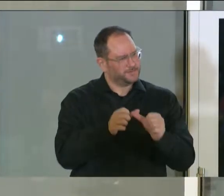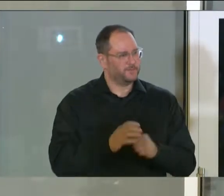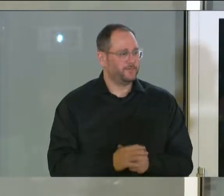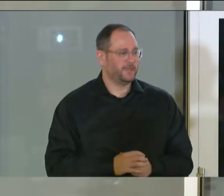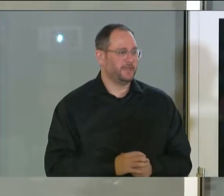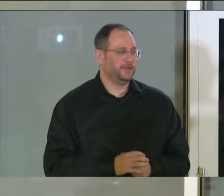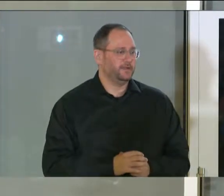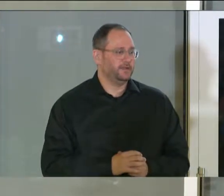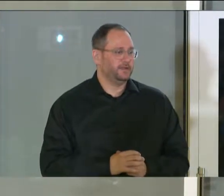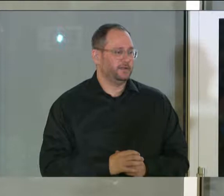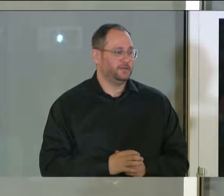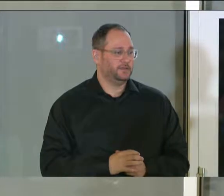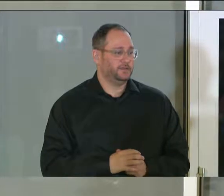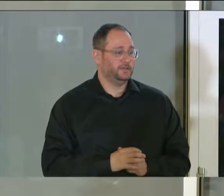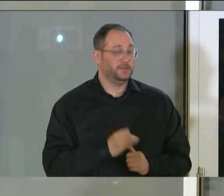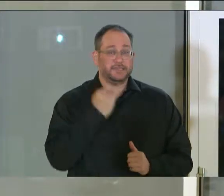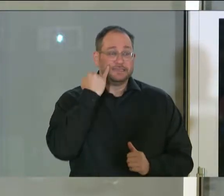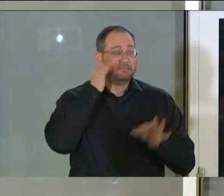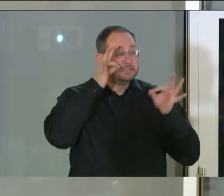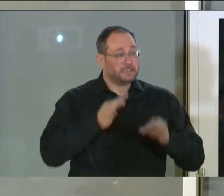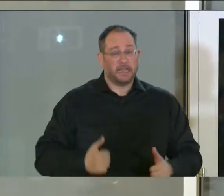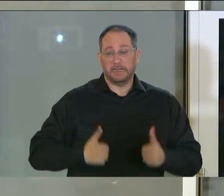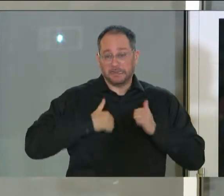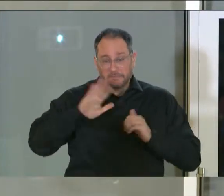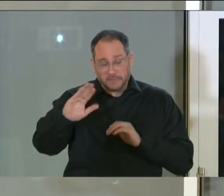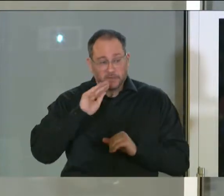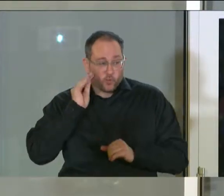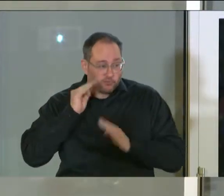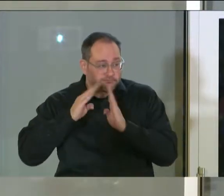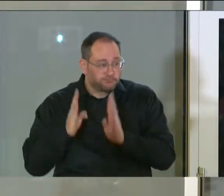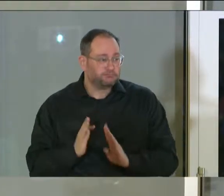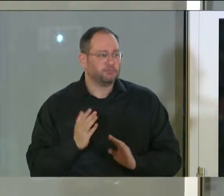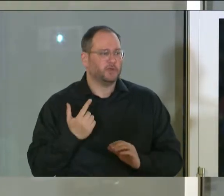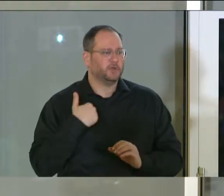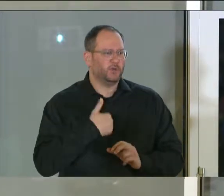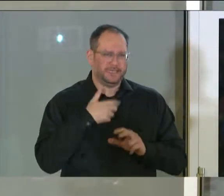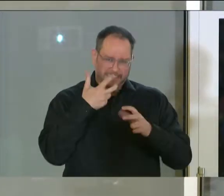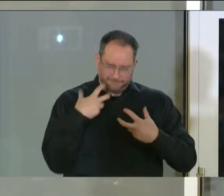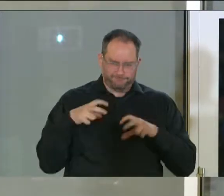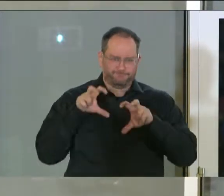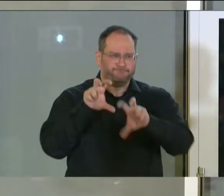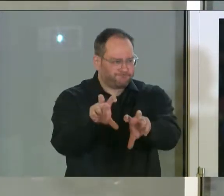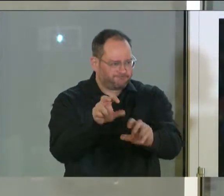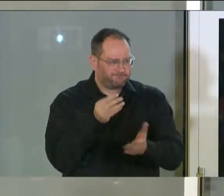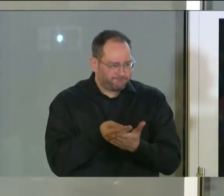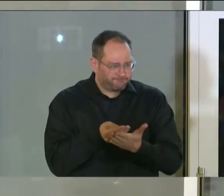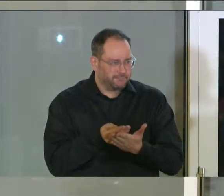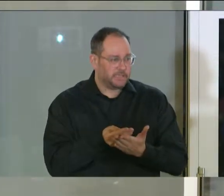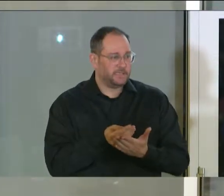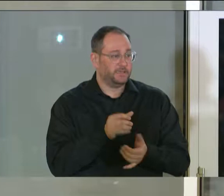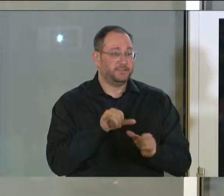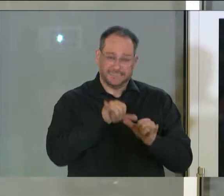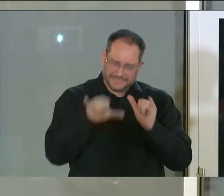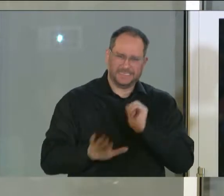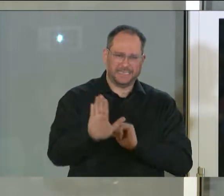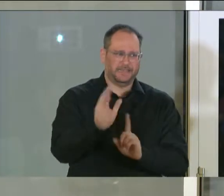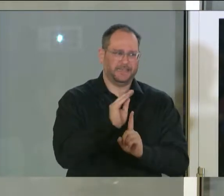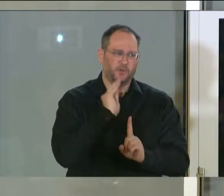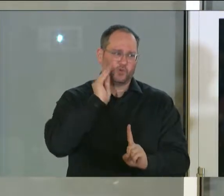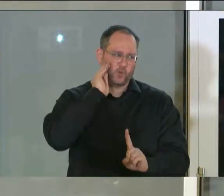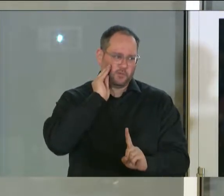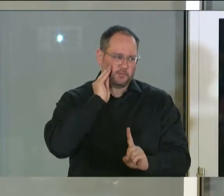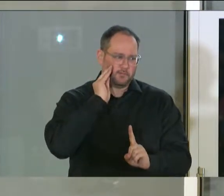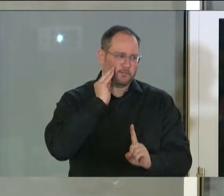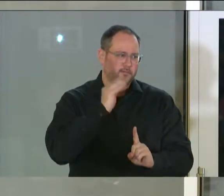personal care aides to help seniors who are in the Medicaid program stay in the home and they receive assistance with